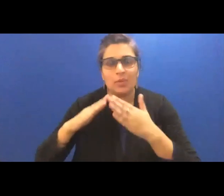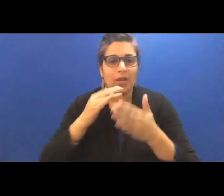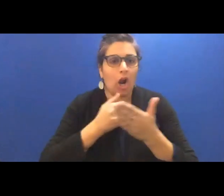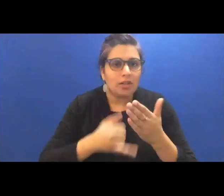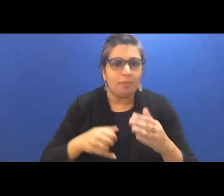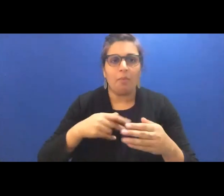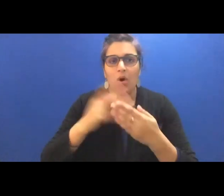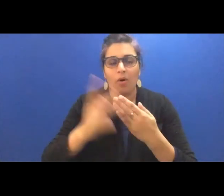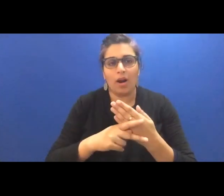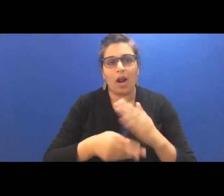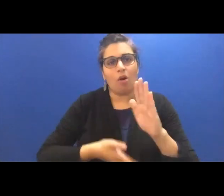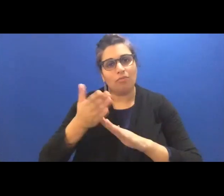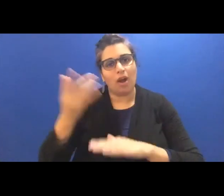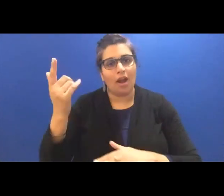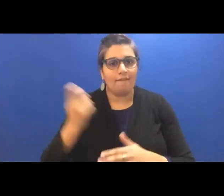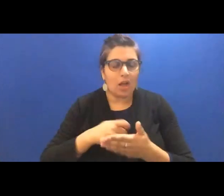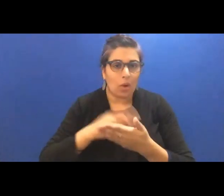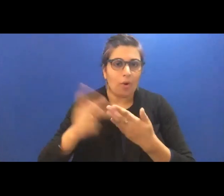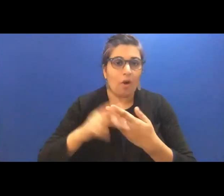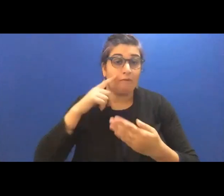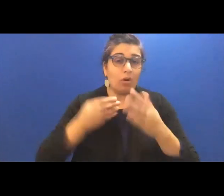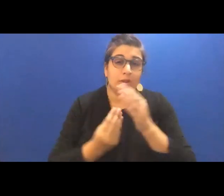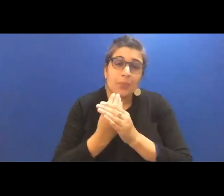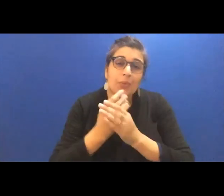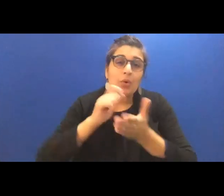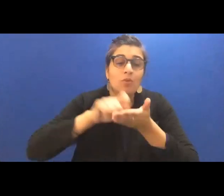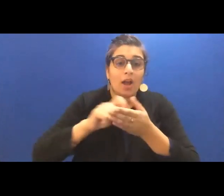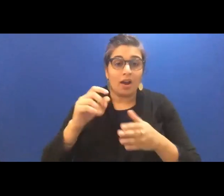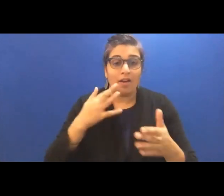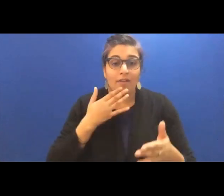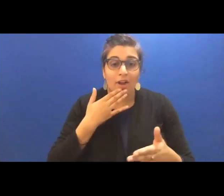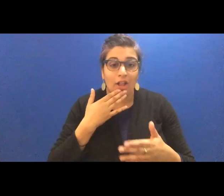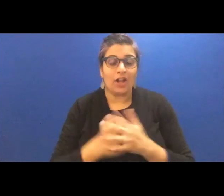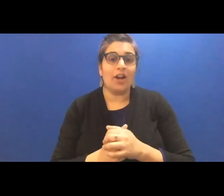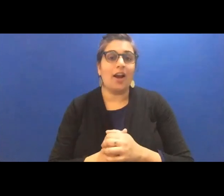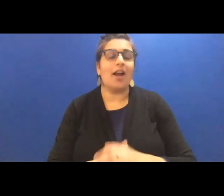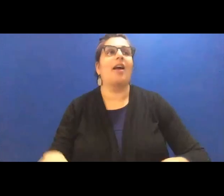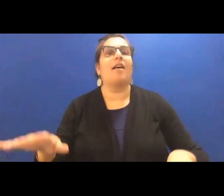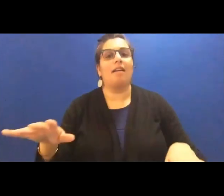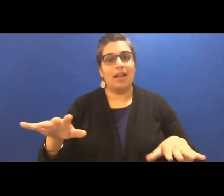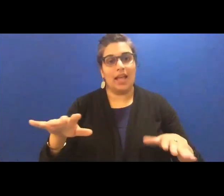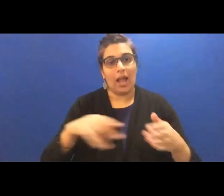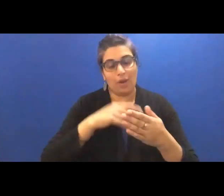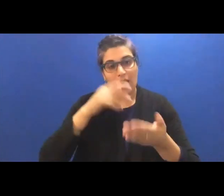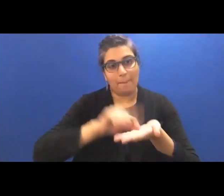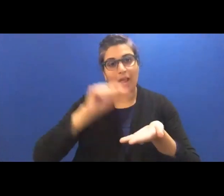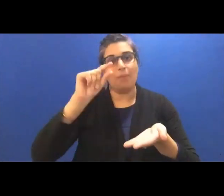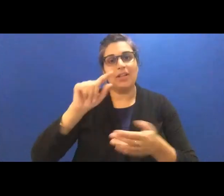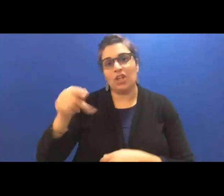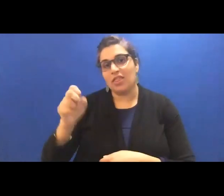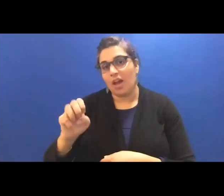City, run fellowship programs for emerging writers of color, and publish an award-winning online literary magazine, The